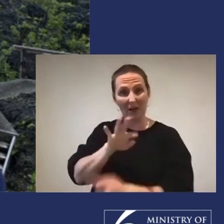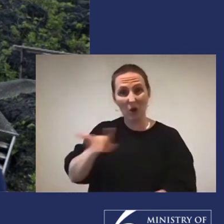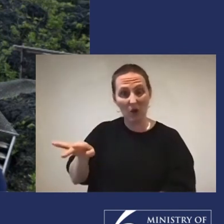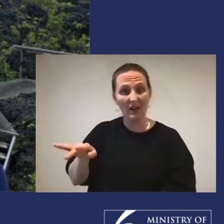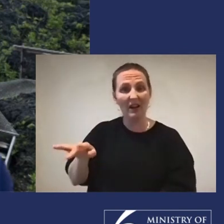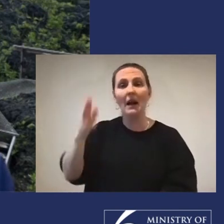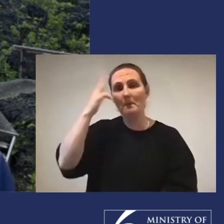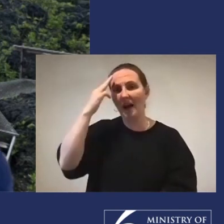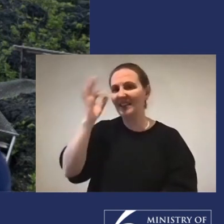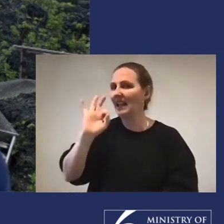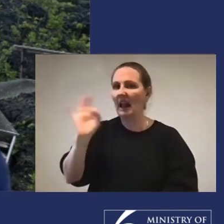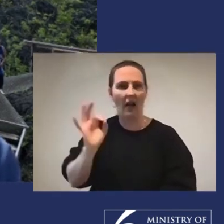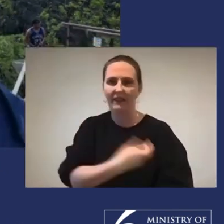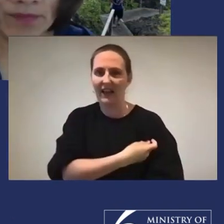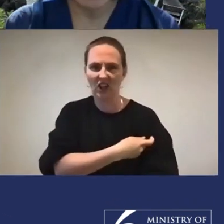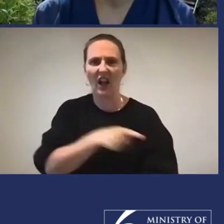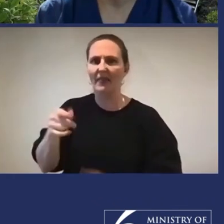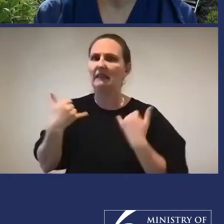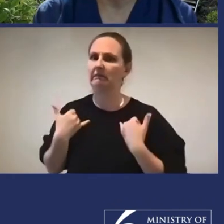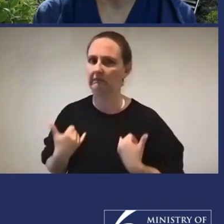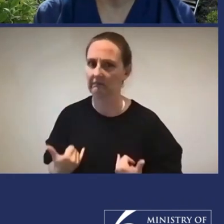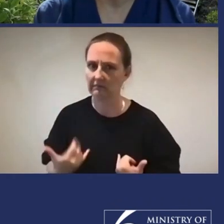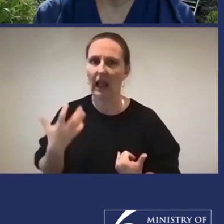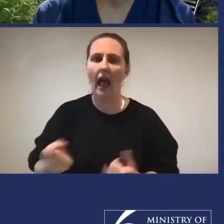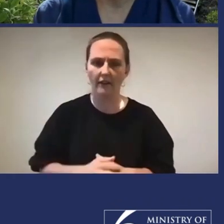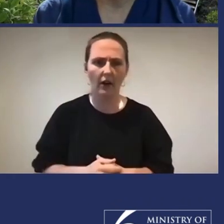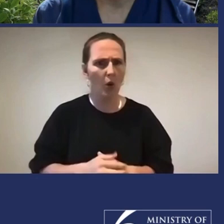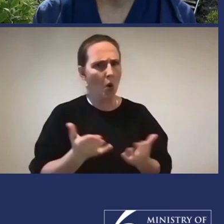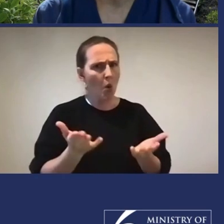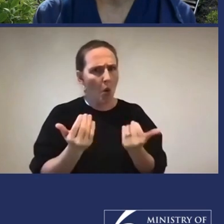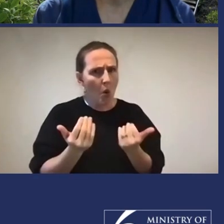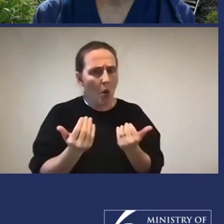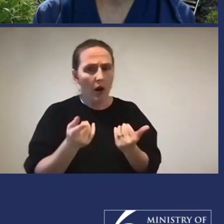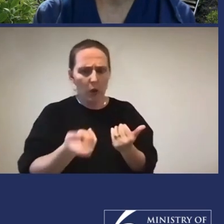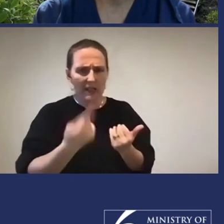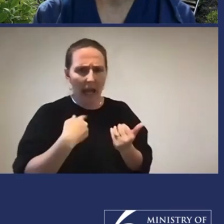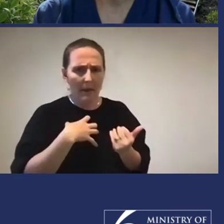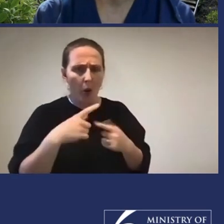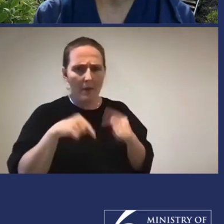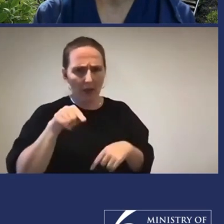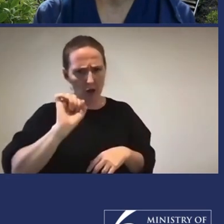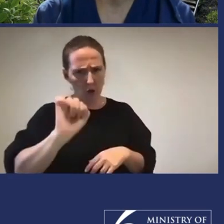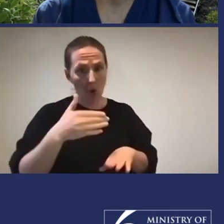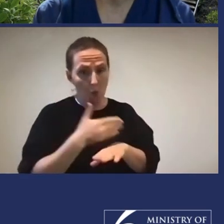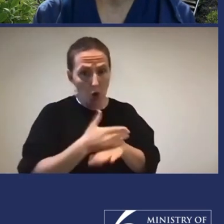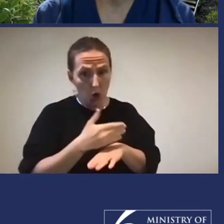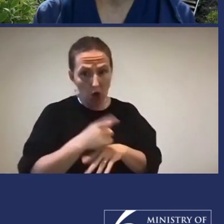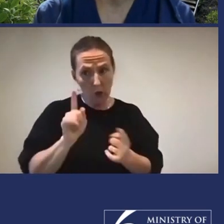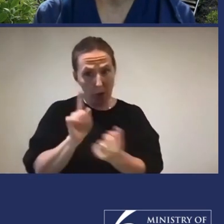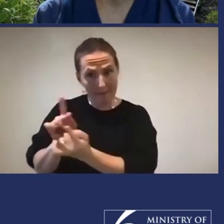unwell. Yeah, so can you talk a little bit about that? Through your work, you've met people that